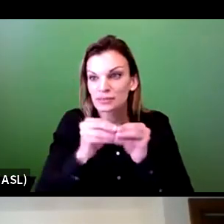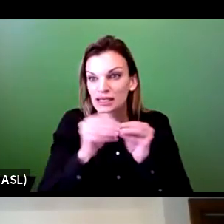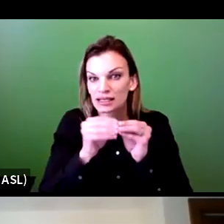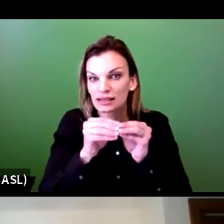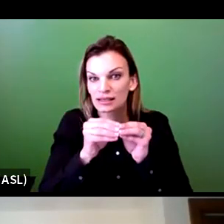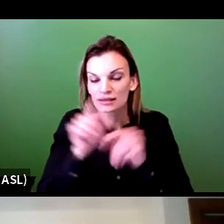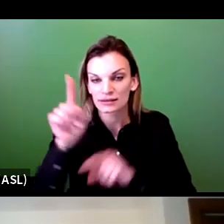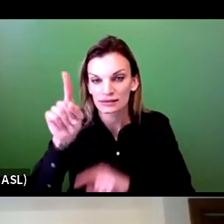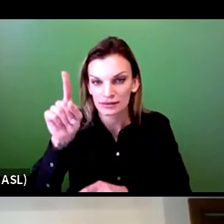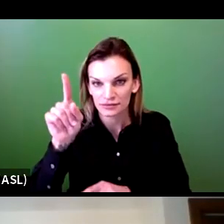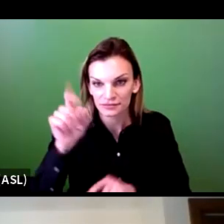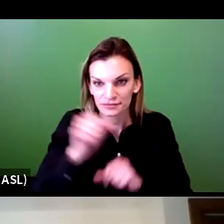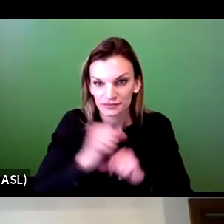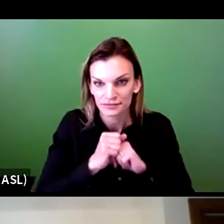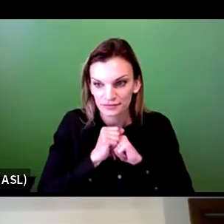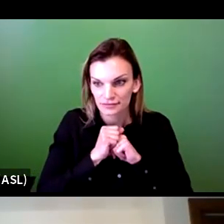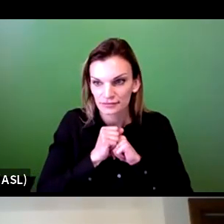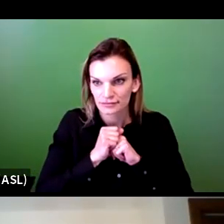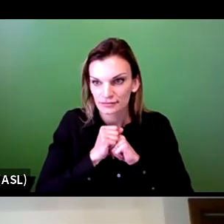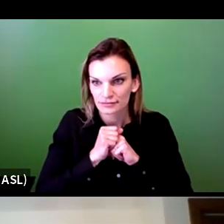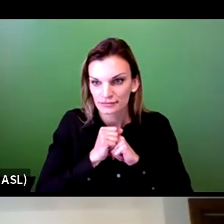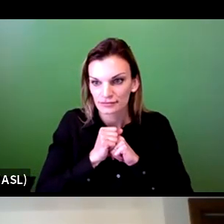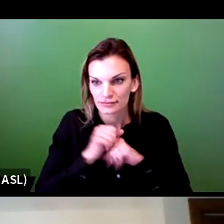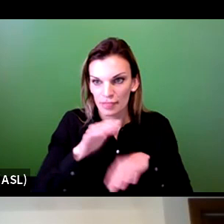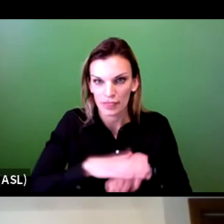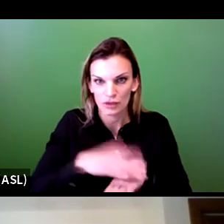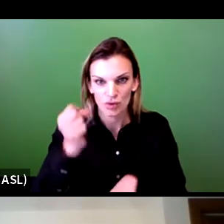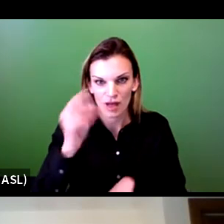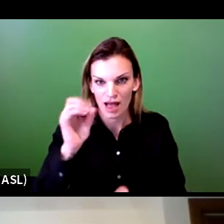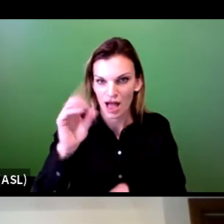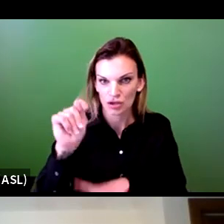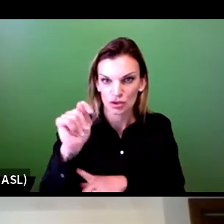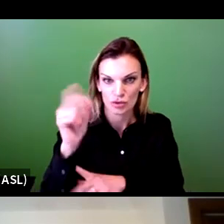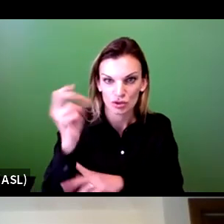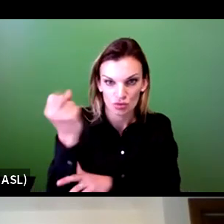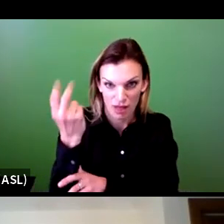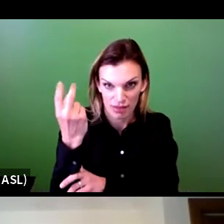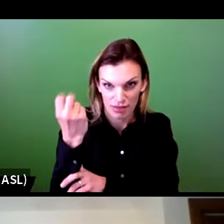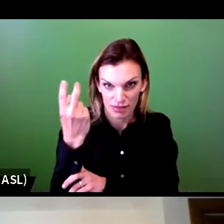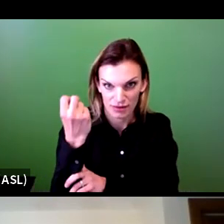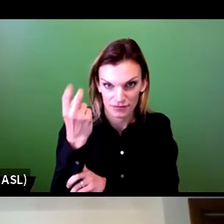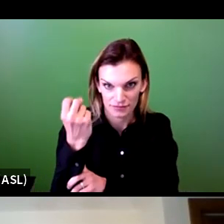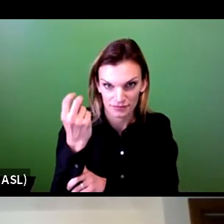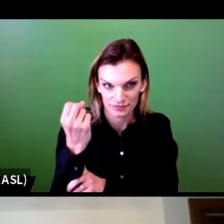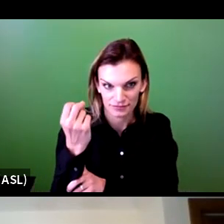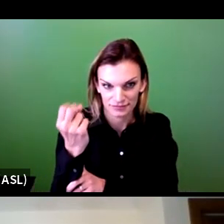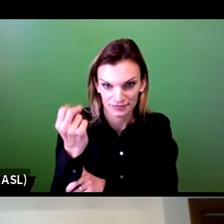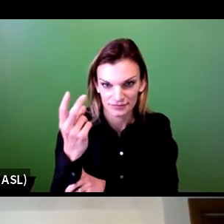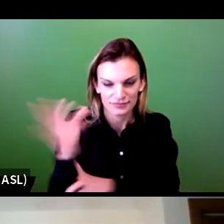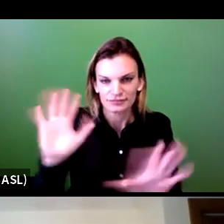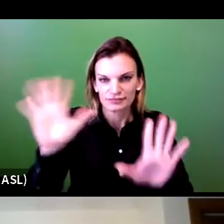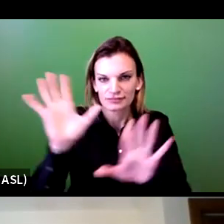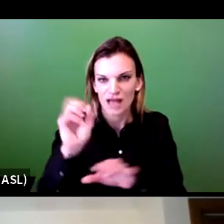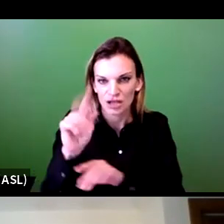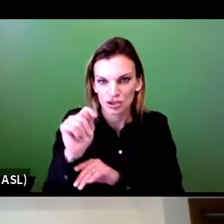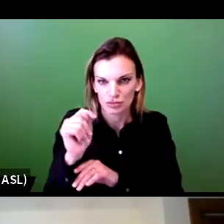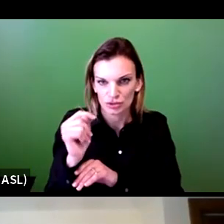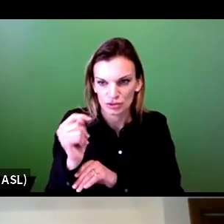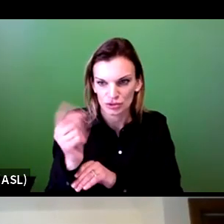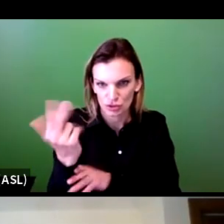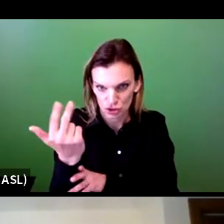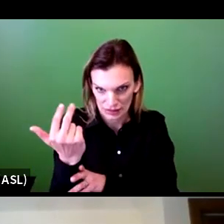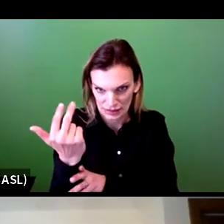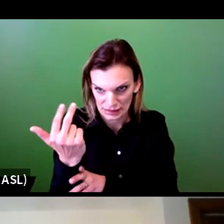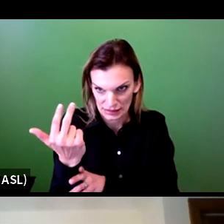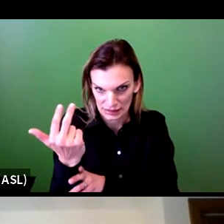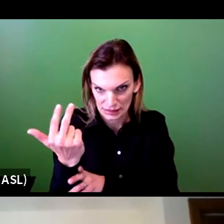It's on the 12th, October 12th. Okay. Oh, excuse me, October 13th, Tuesday, October 13th.